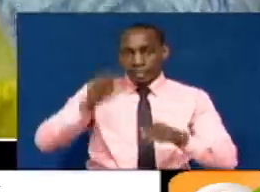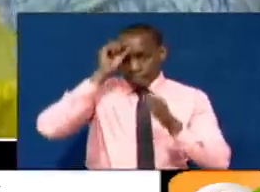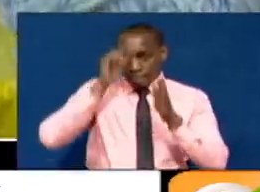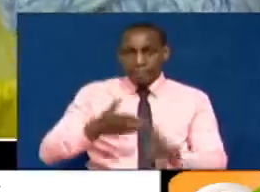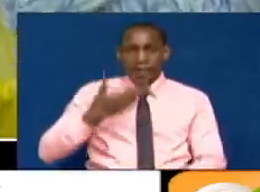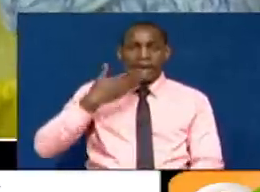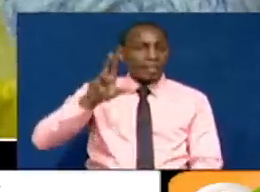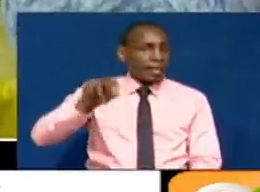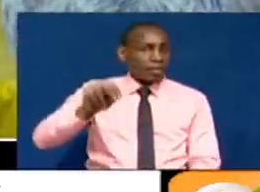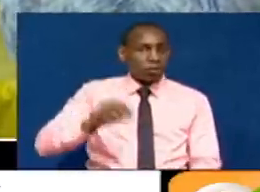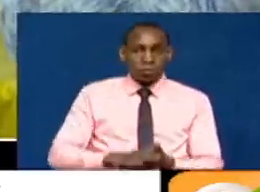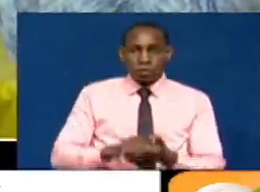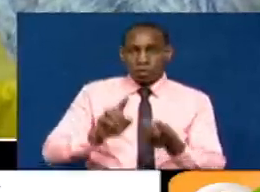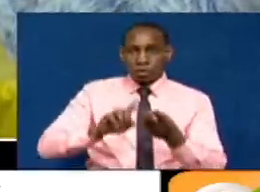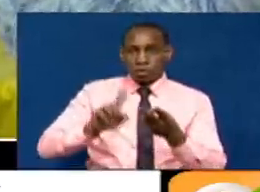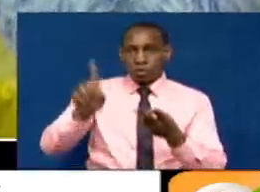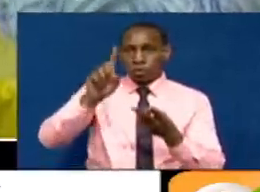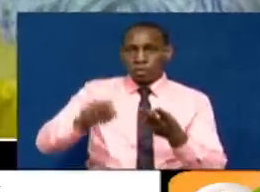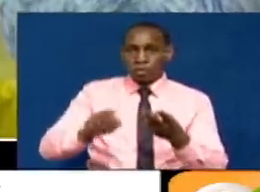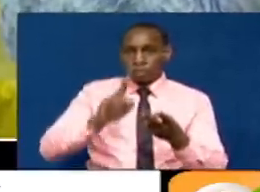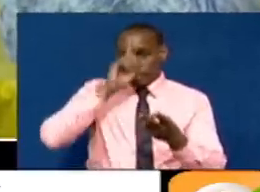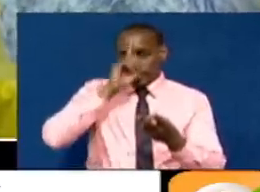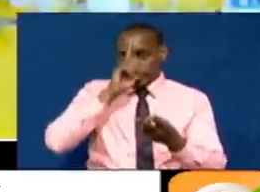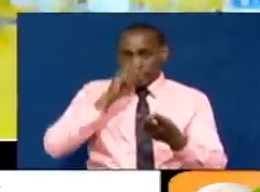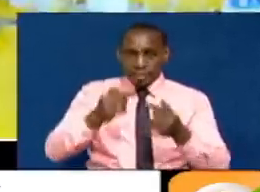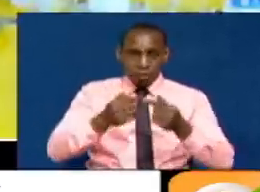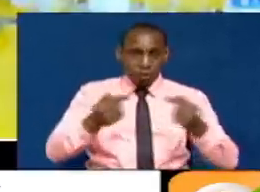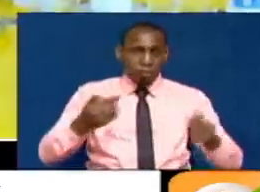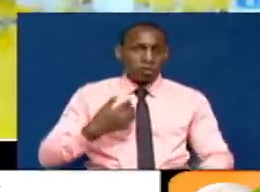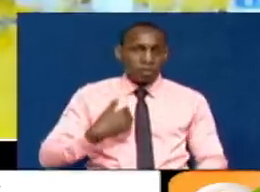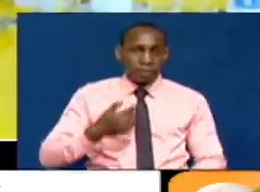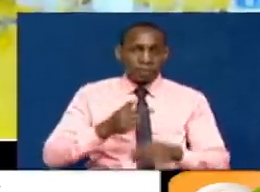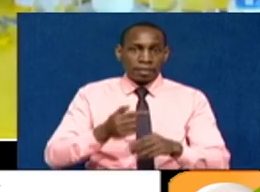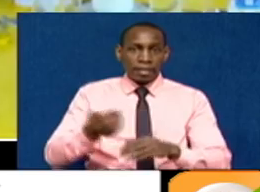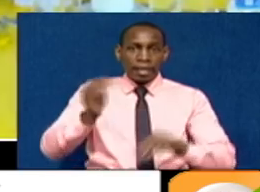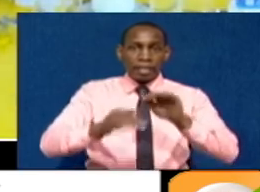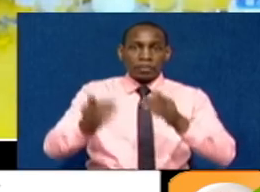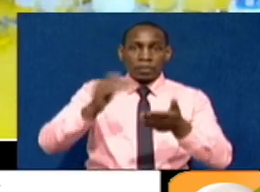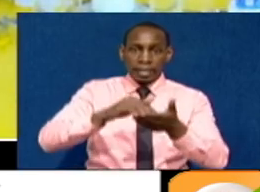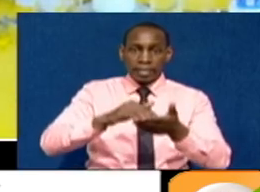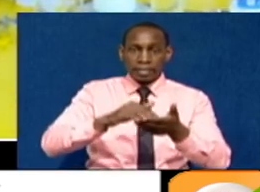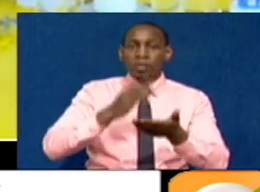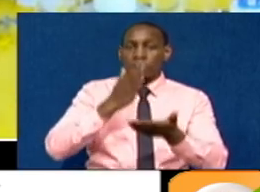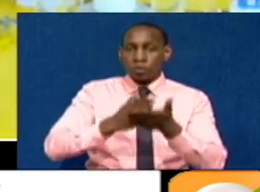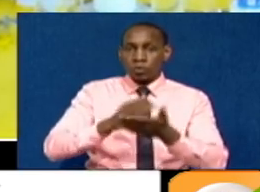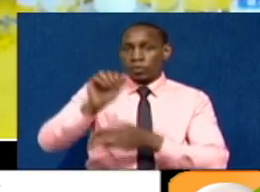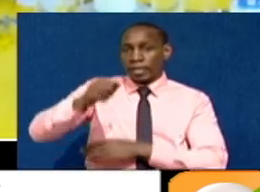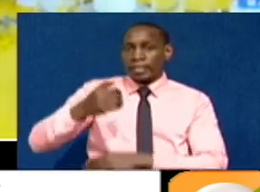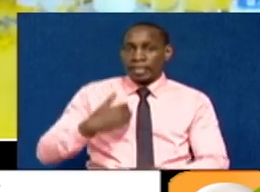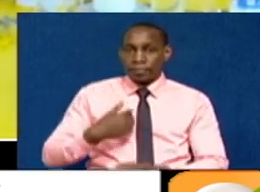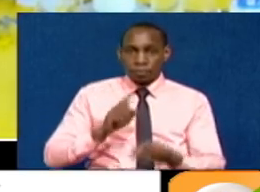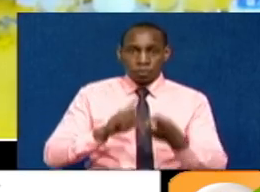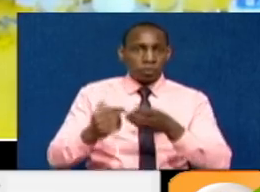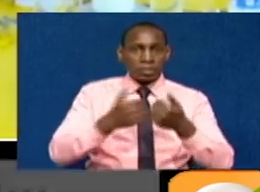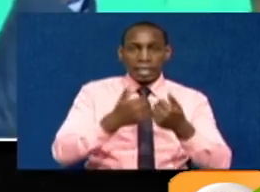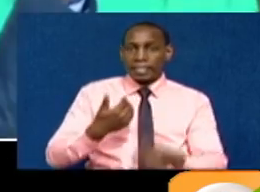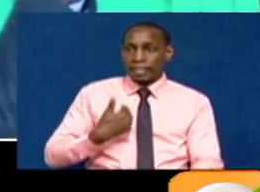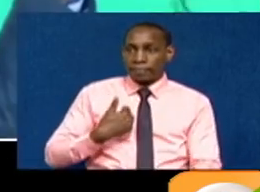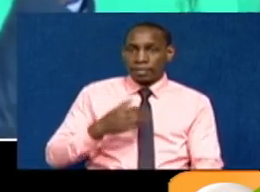no. Does she have some serious competition in her re-election bid? Certainly. Does she have challenges